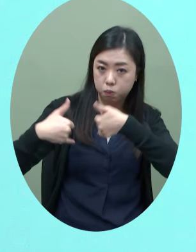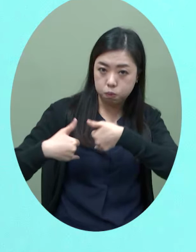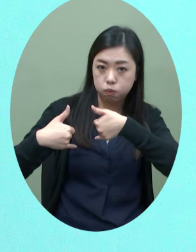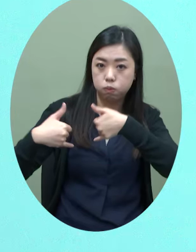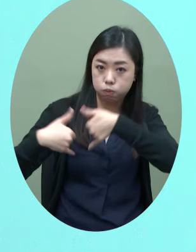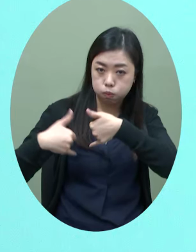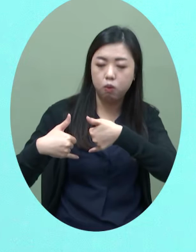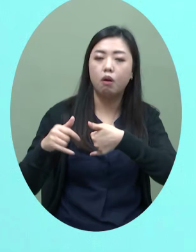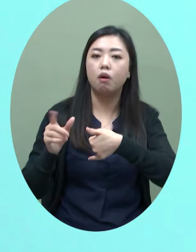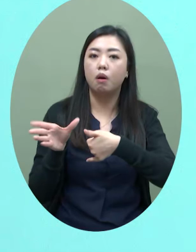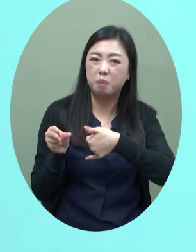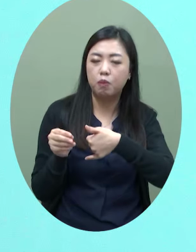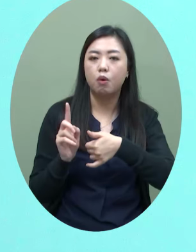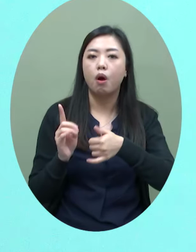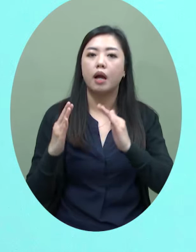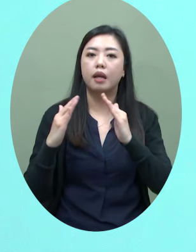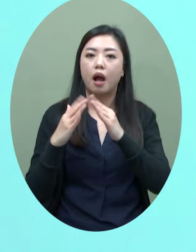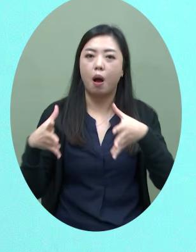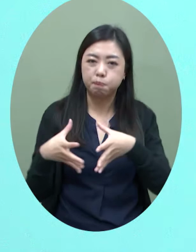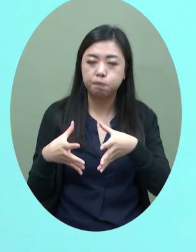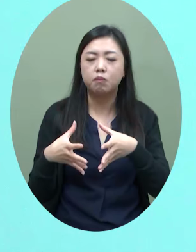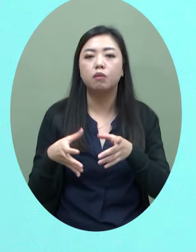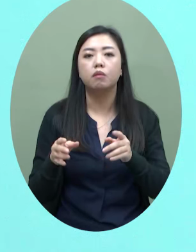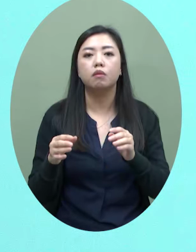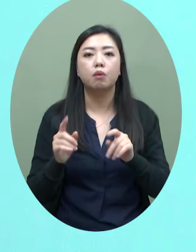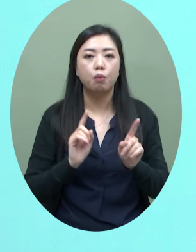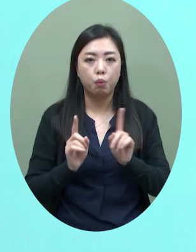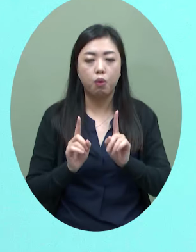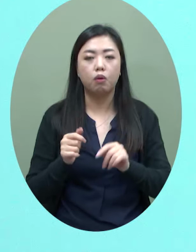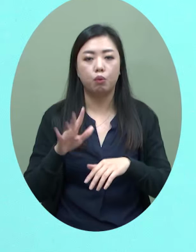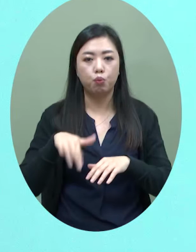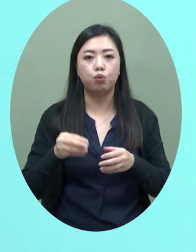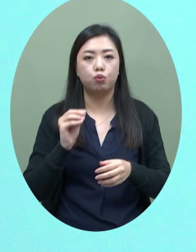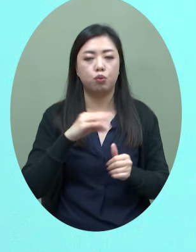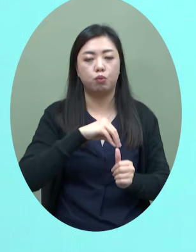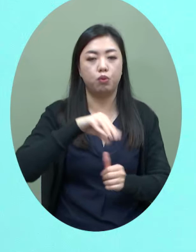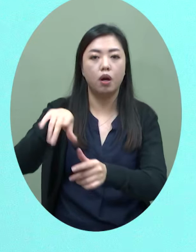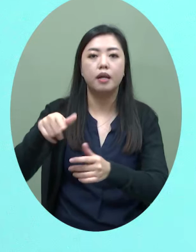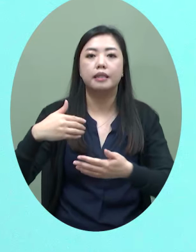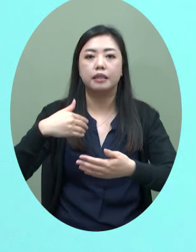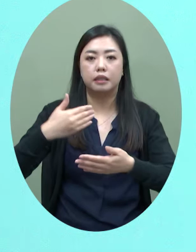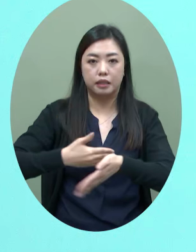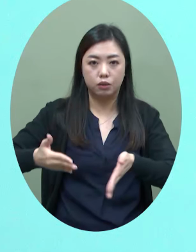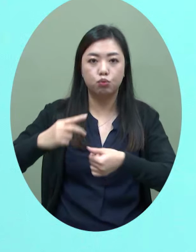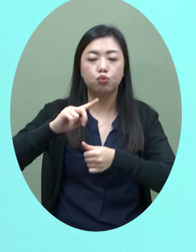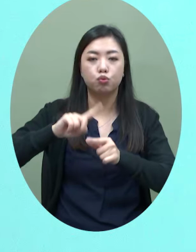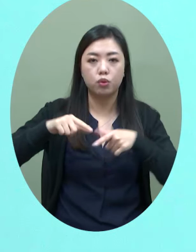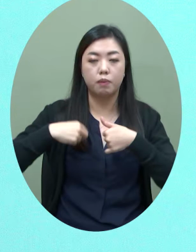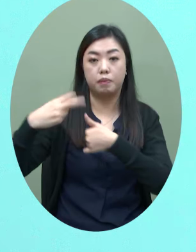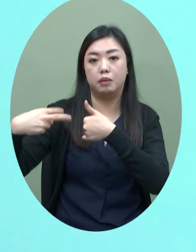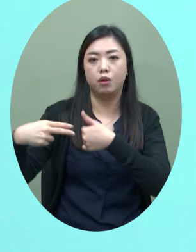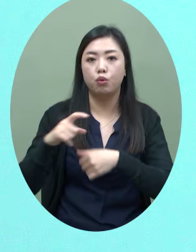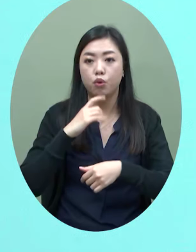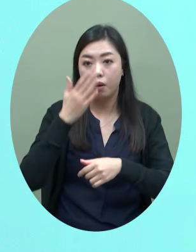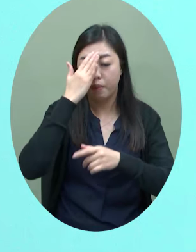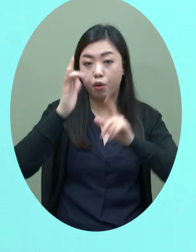same unit, they will be sent to the quarantine center if they do not have symptoms yet. So this